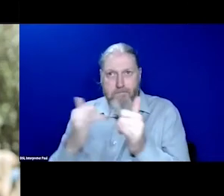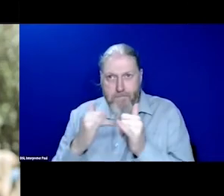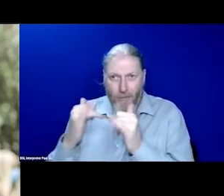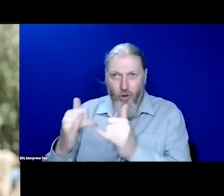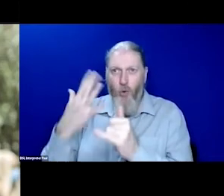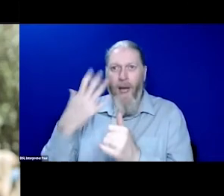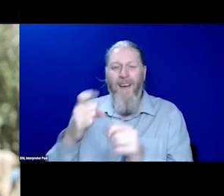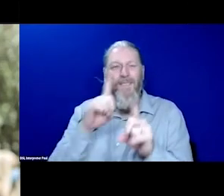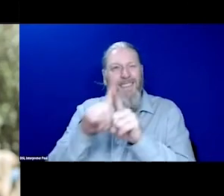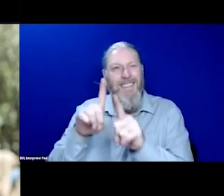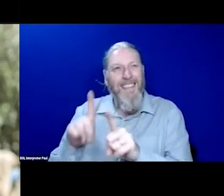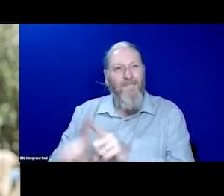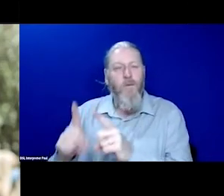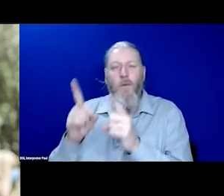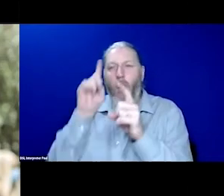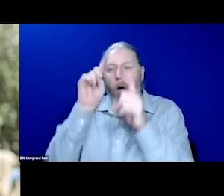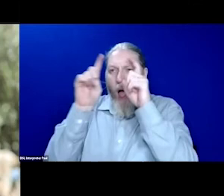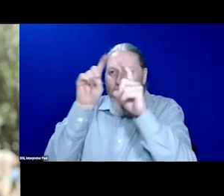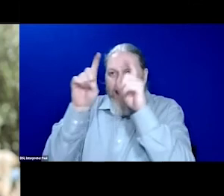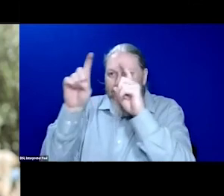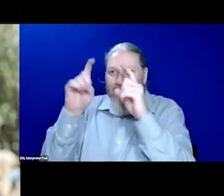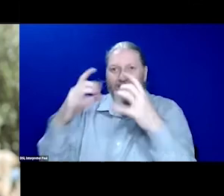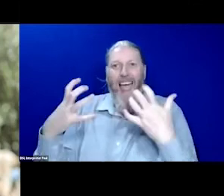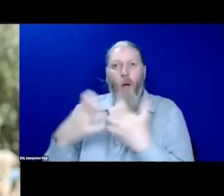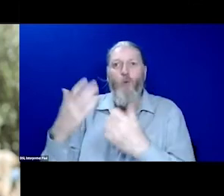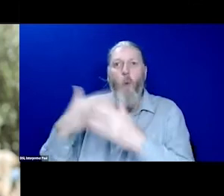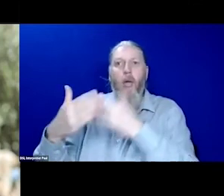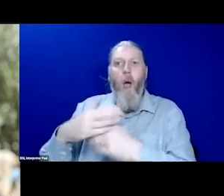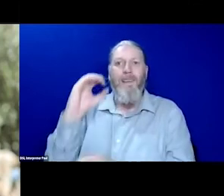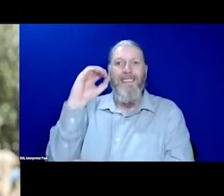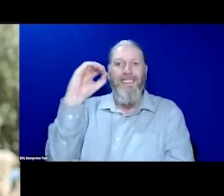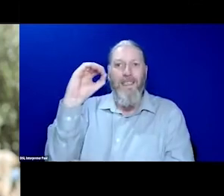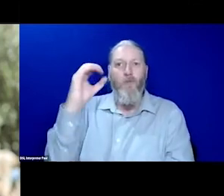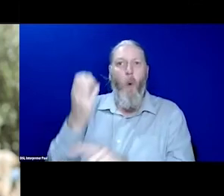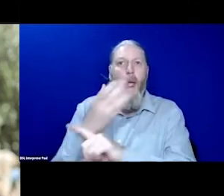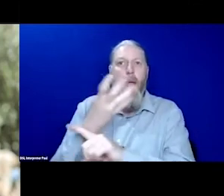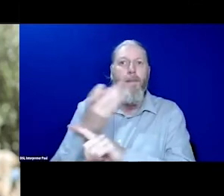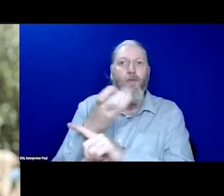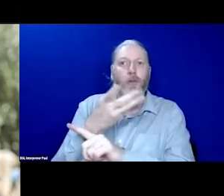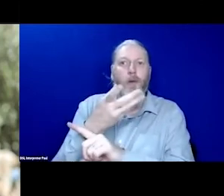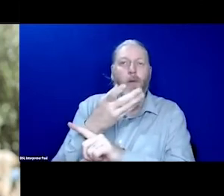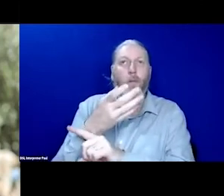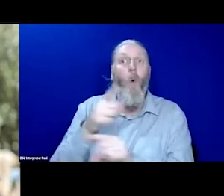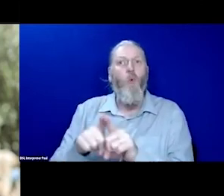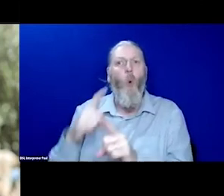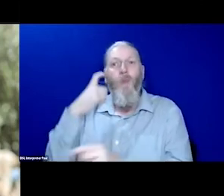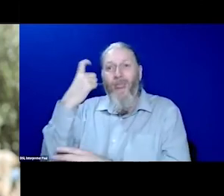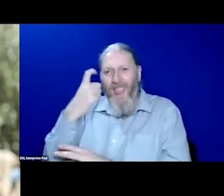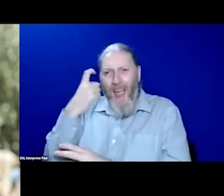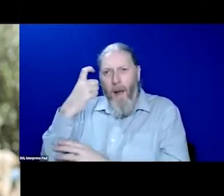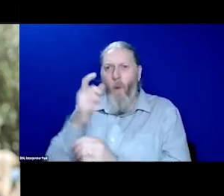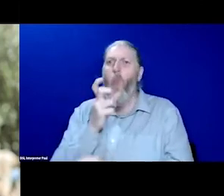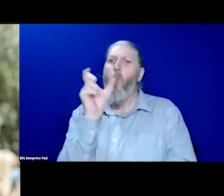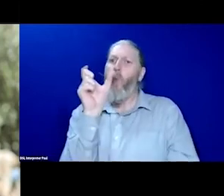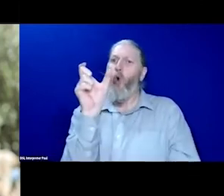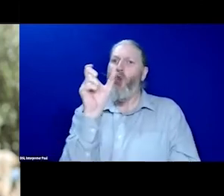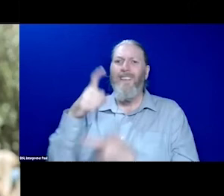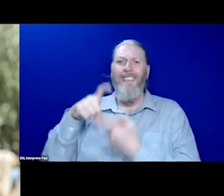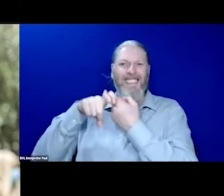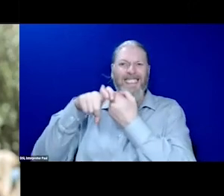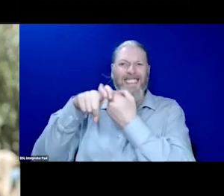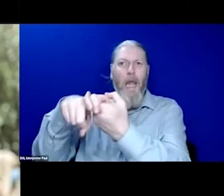to move towards net zero and think about what it really means to be sustainable and center that flourishing of people and